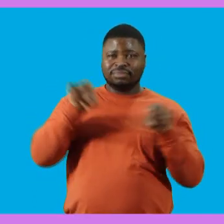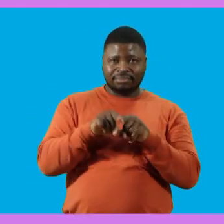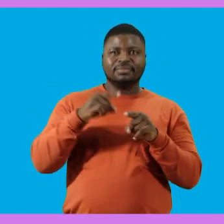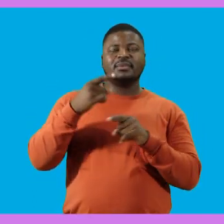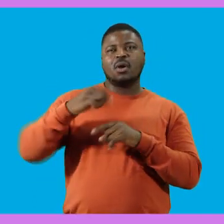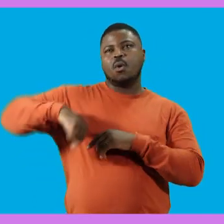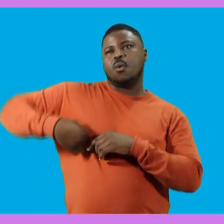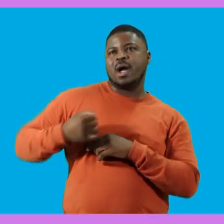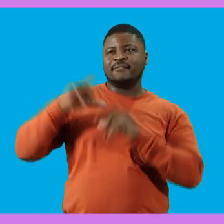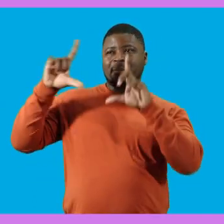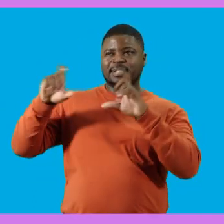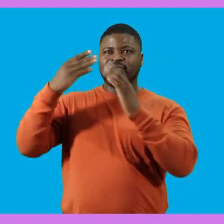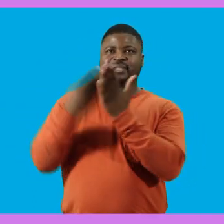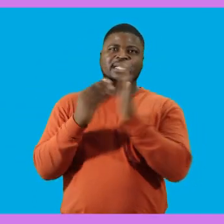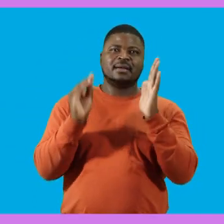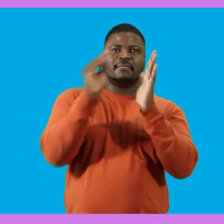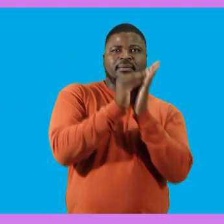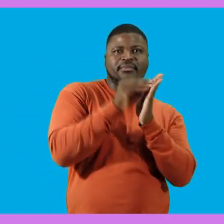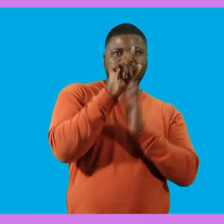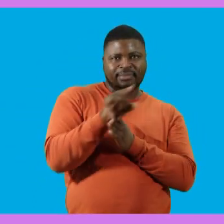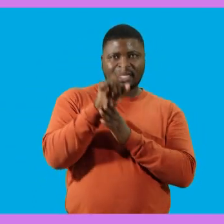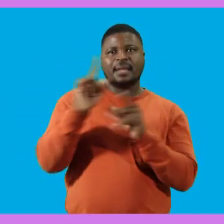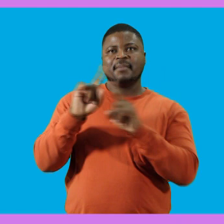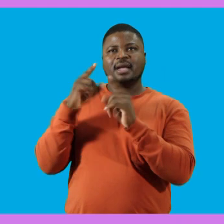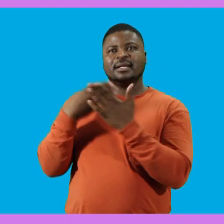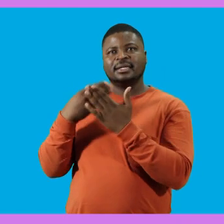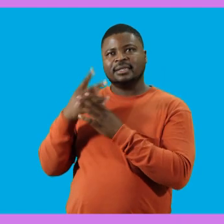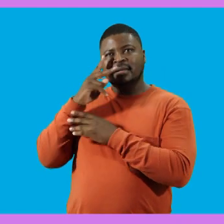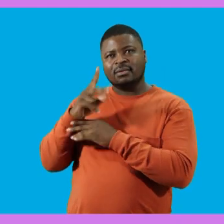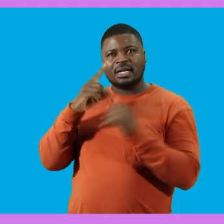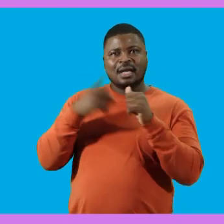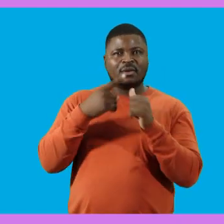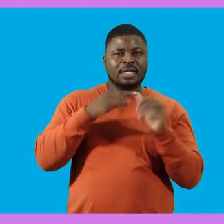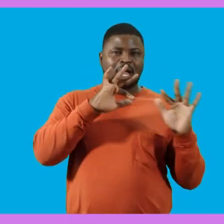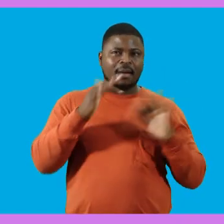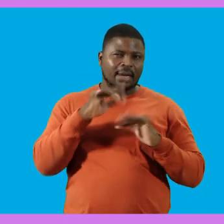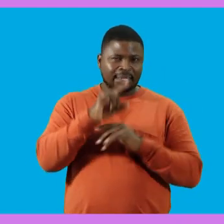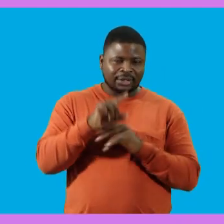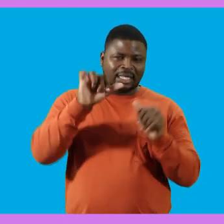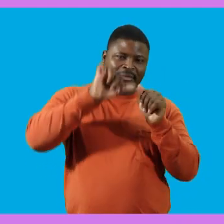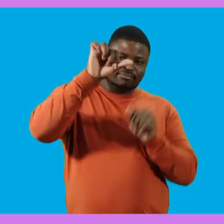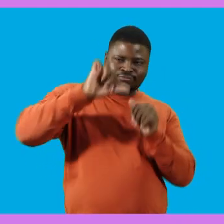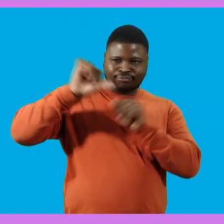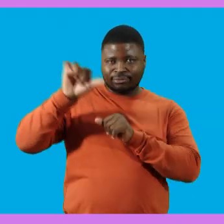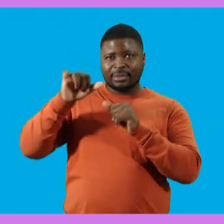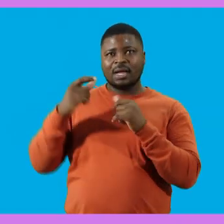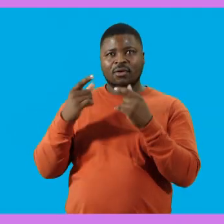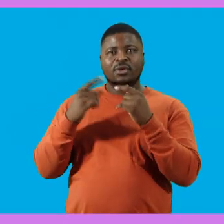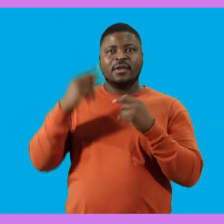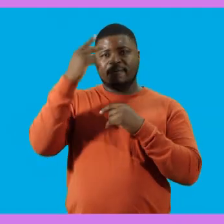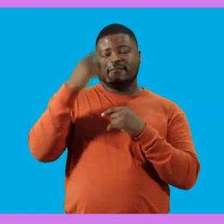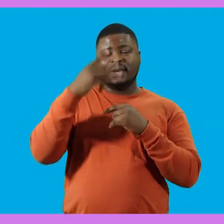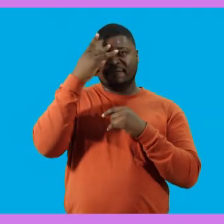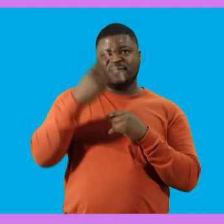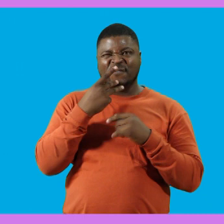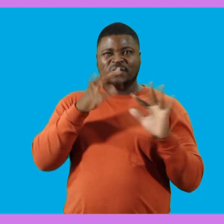sweet. Calculate the area available for the photo. So what's happening on this diagram? The green part